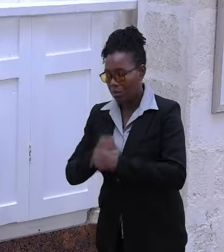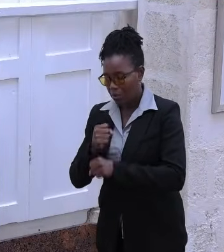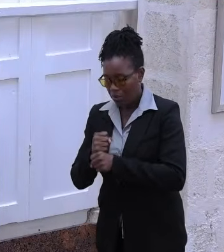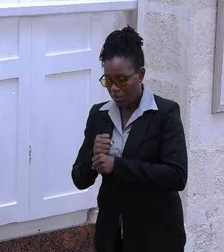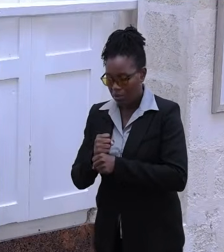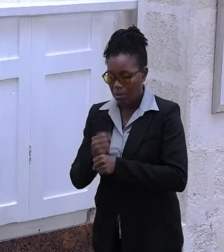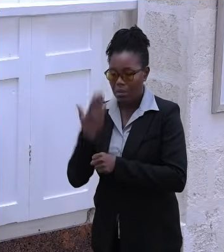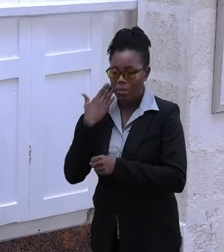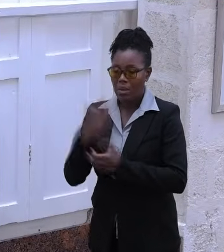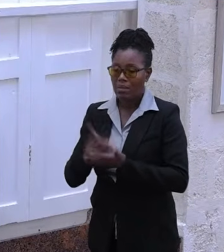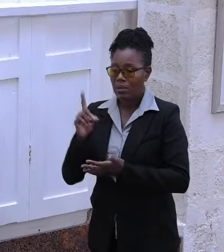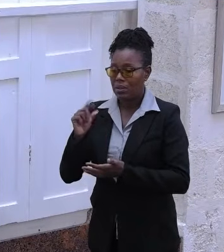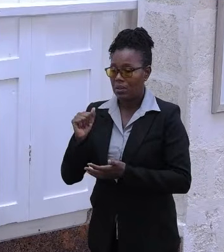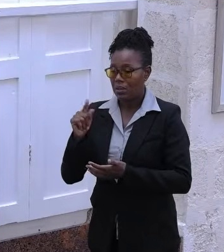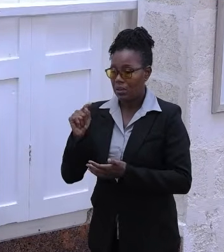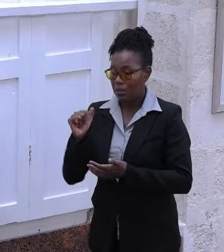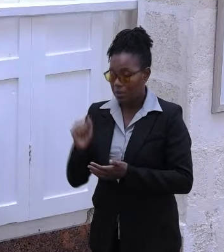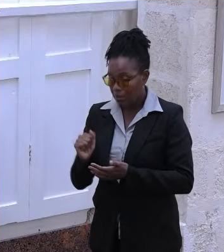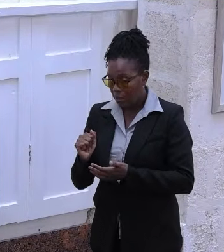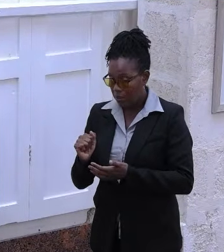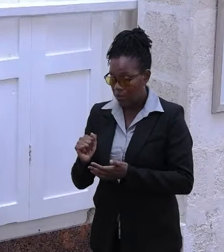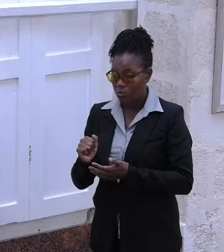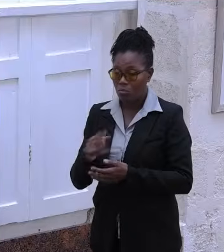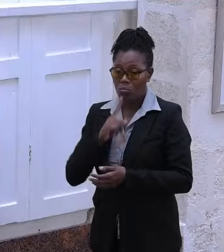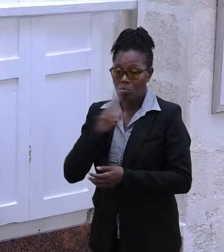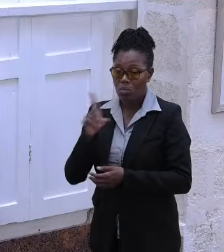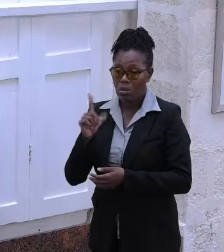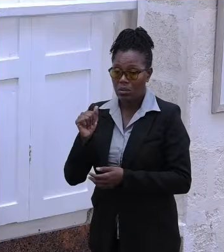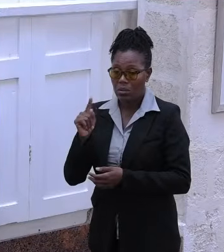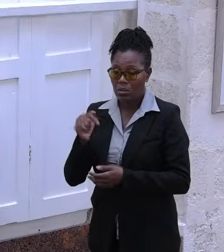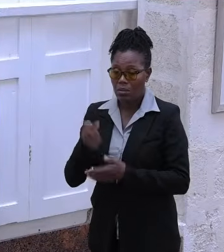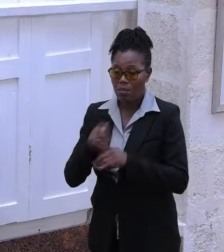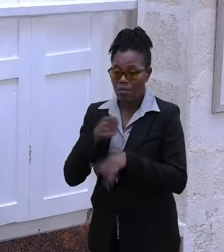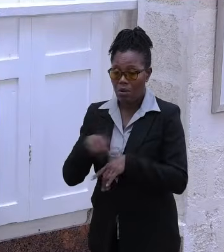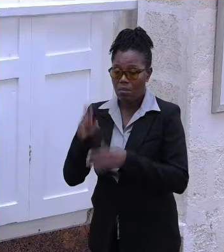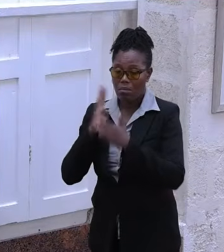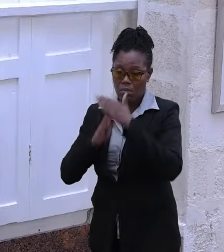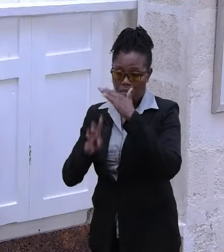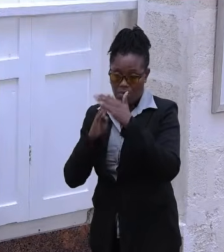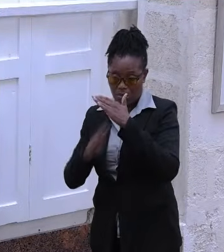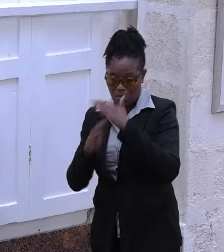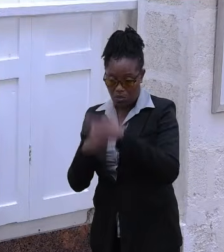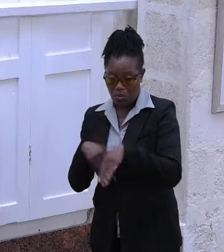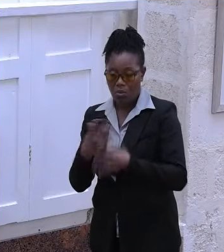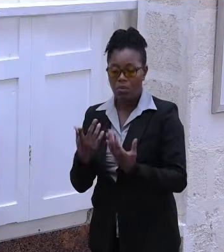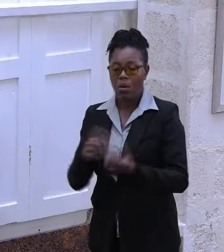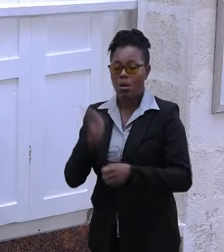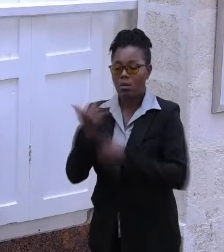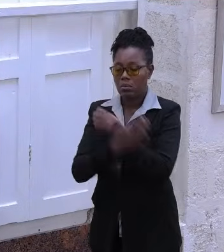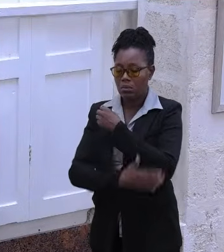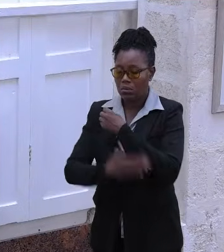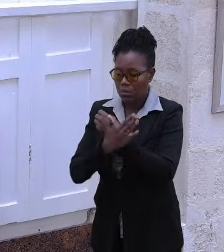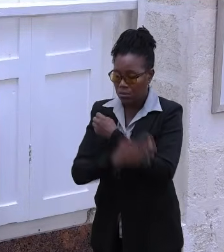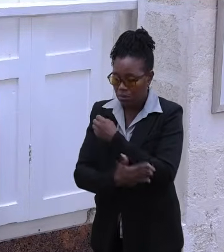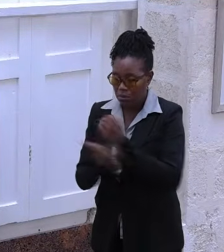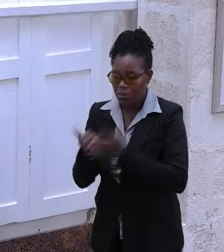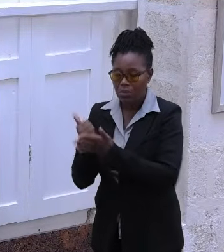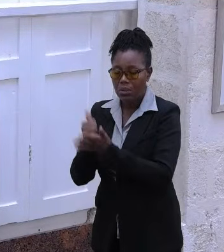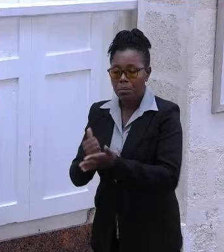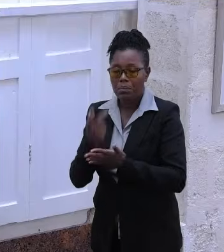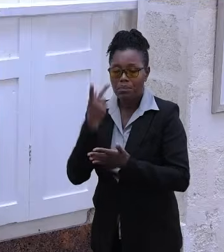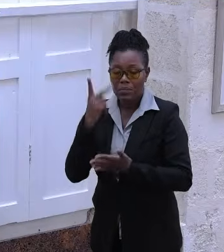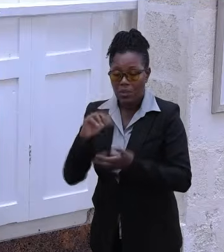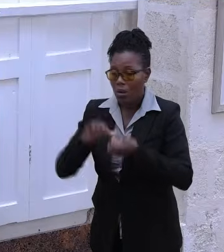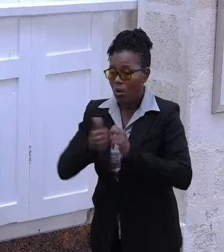data, some real data from immigration, probably across some countries, to really look at it to see how we can get to a